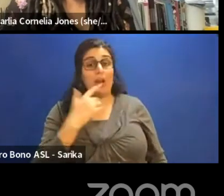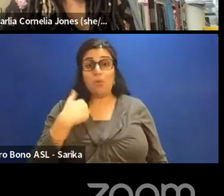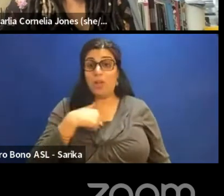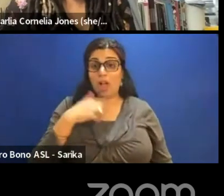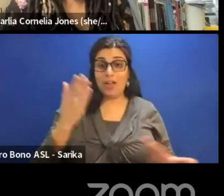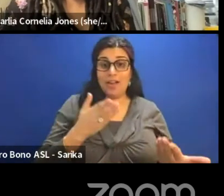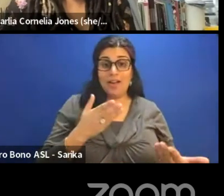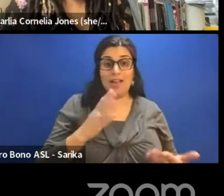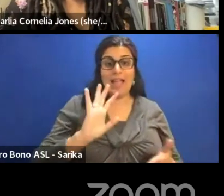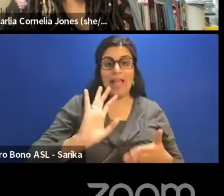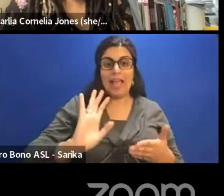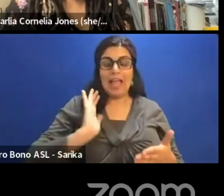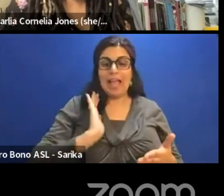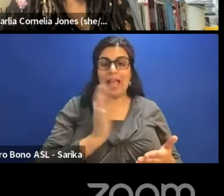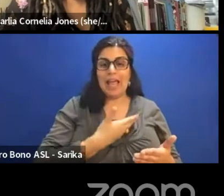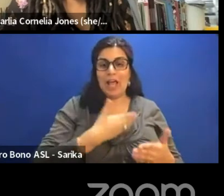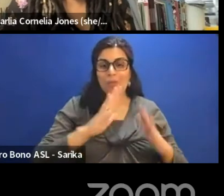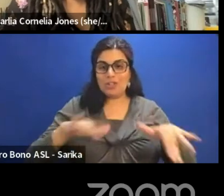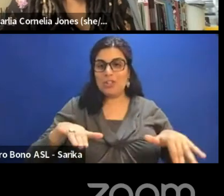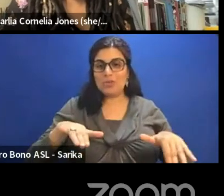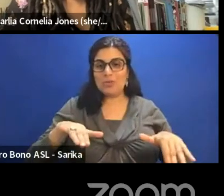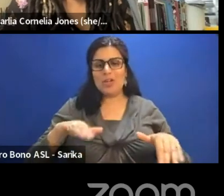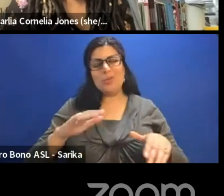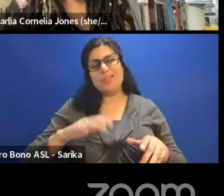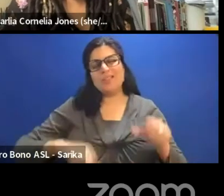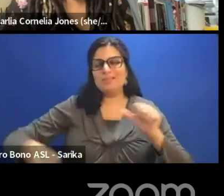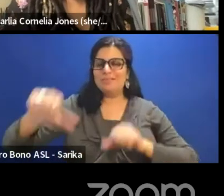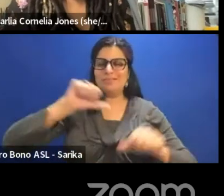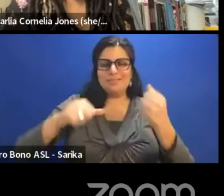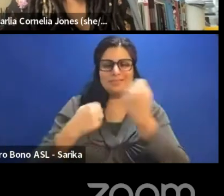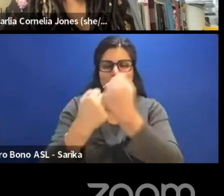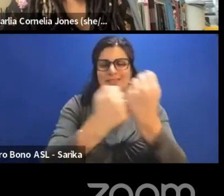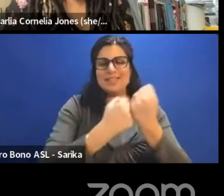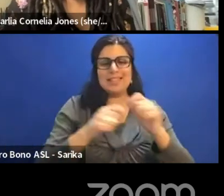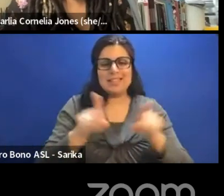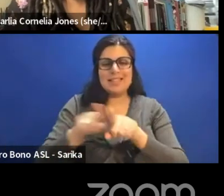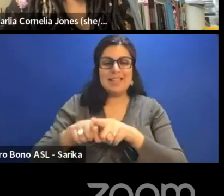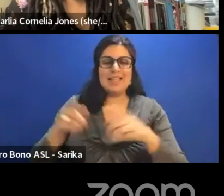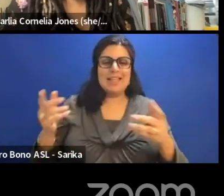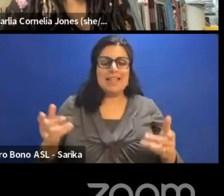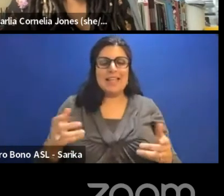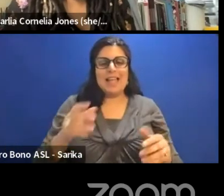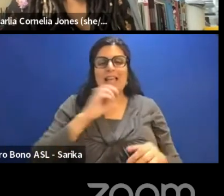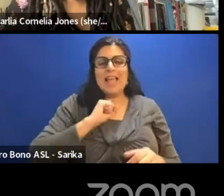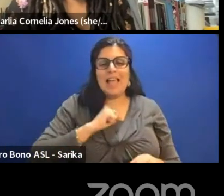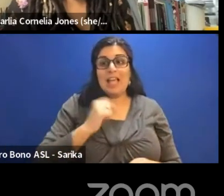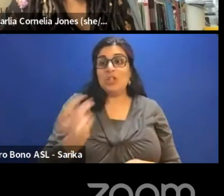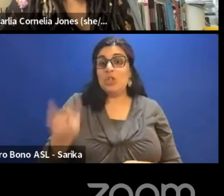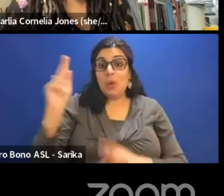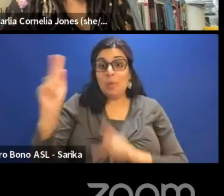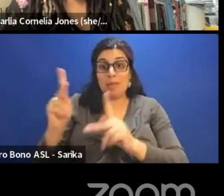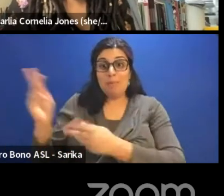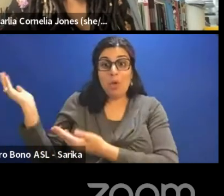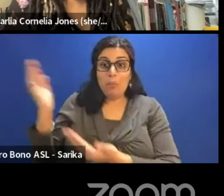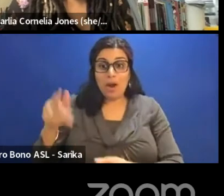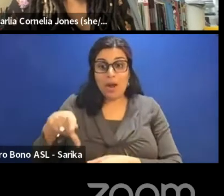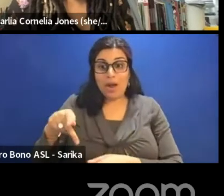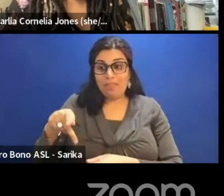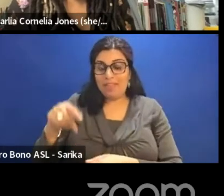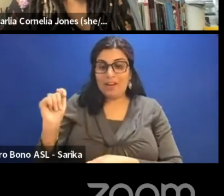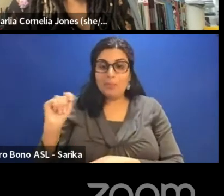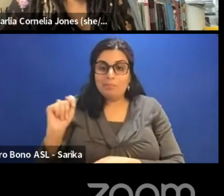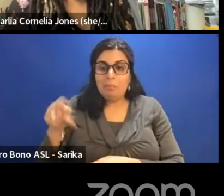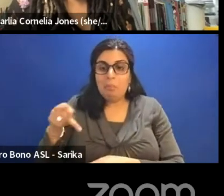children kind of all around the same age. So we had two people that had their potties with them that were doing potty training, like just